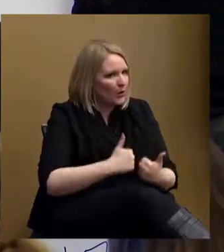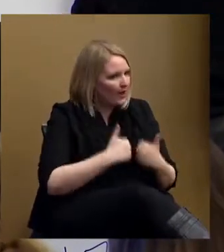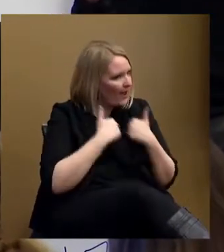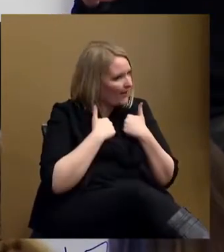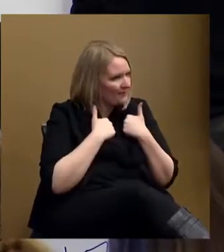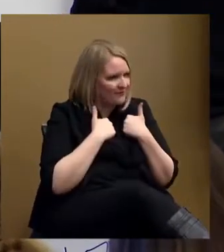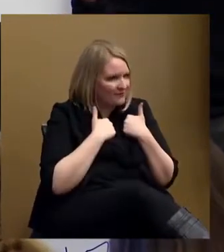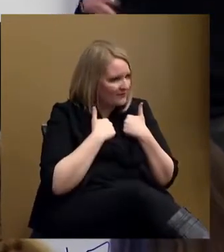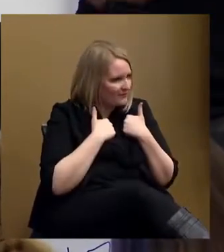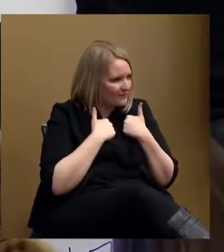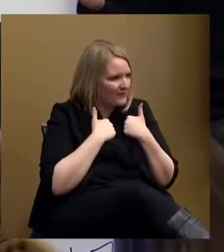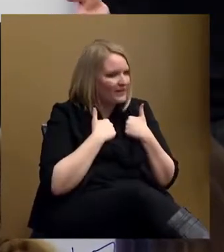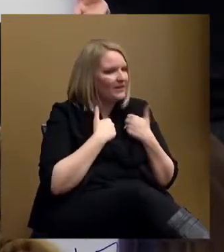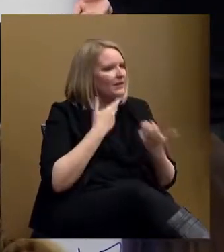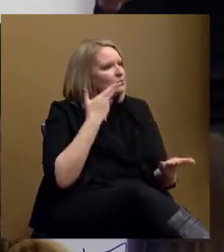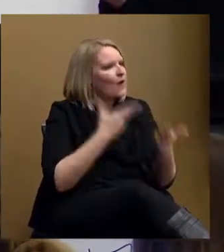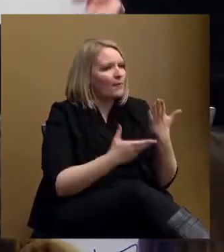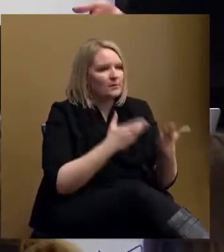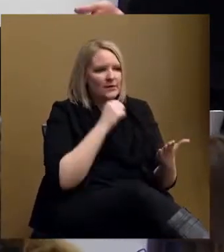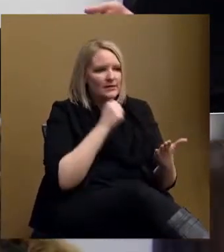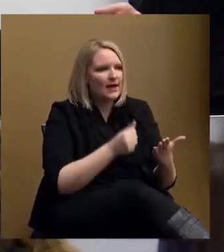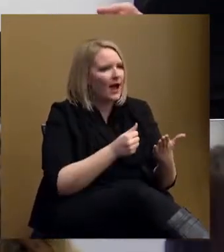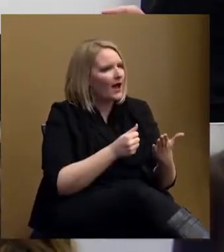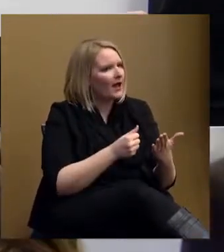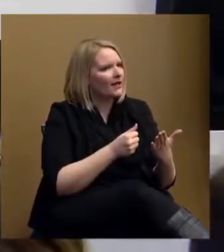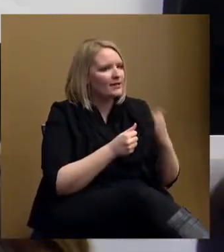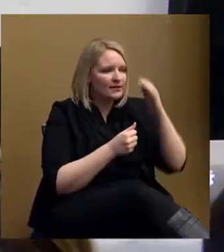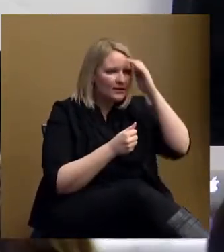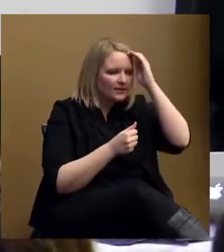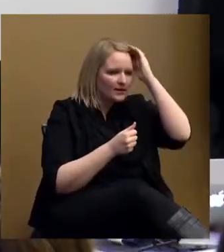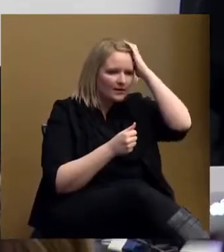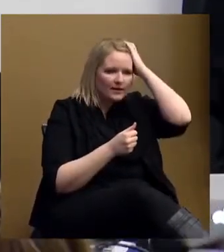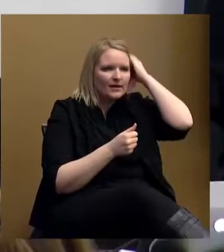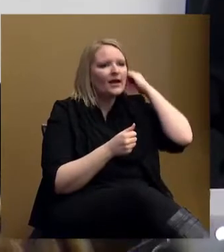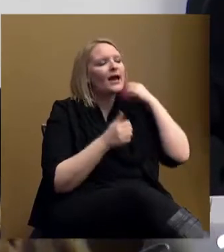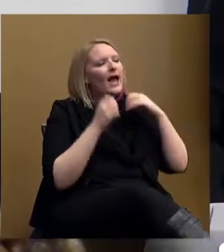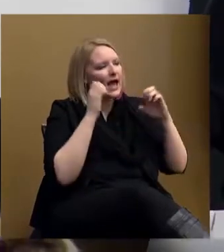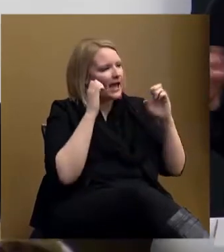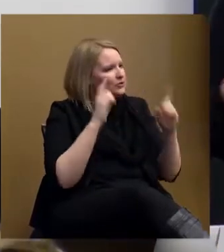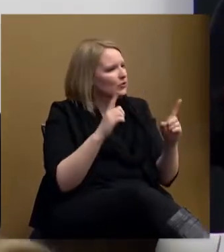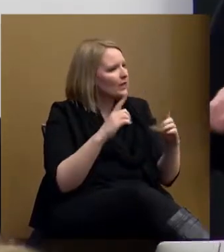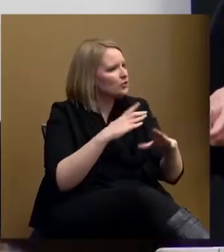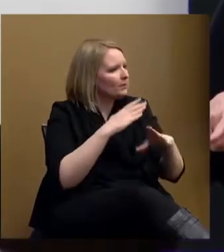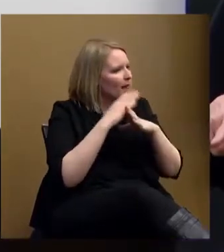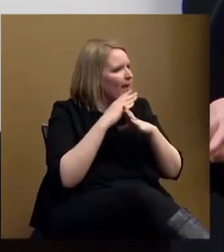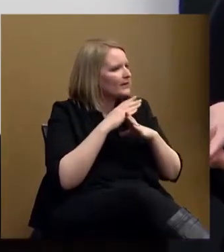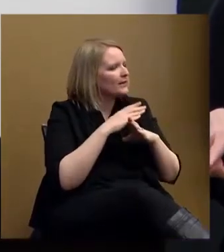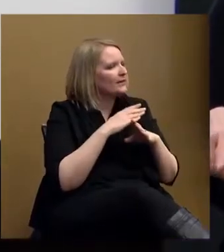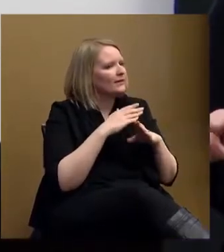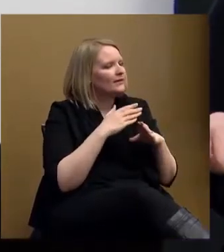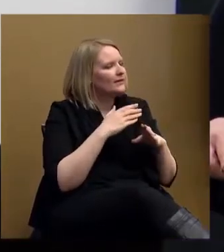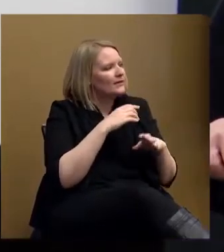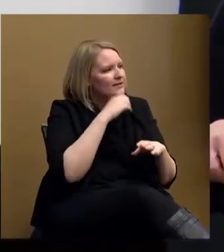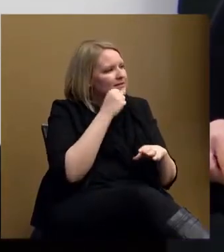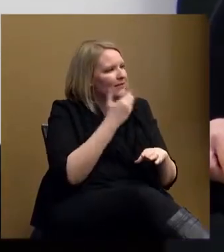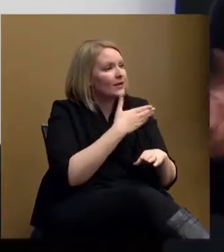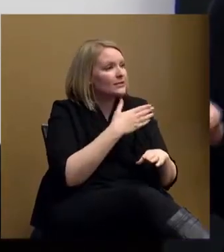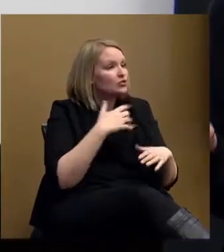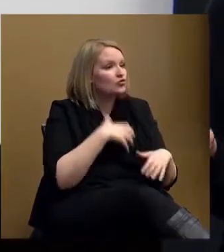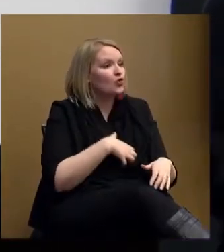And it's probably not getting in the way of education. It's just probably not even a question on there. It's just